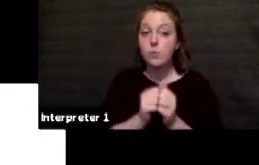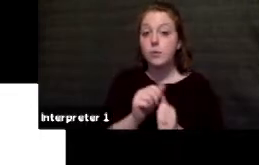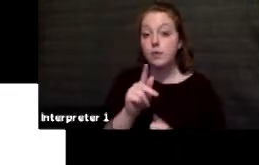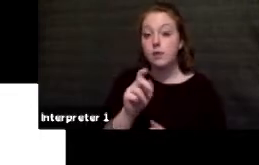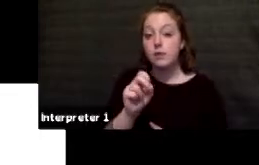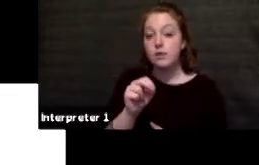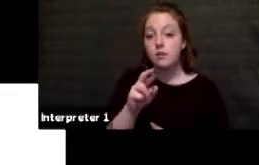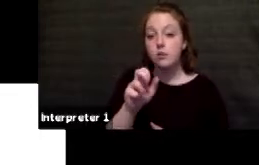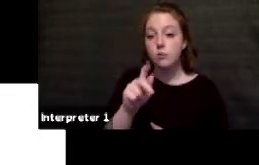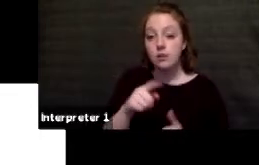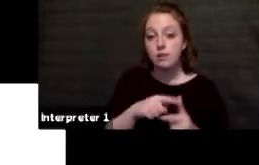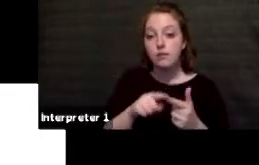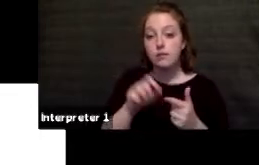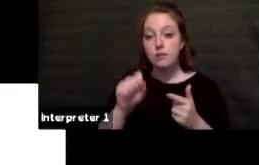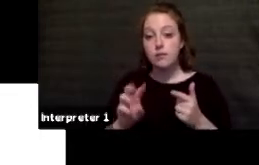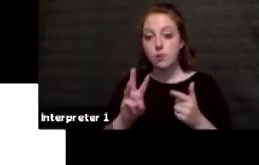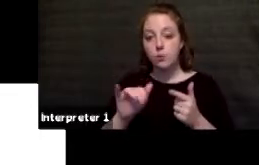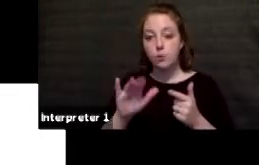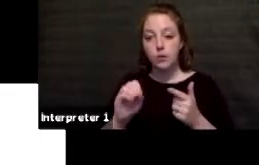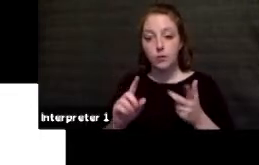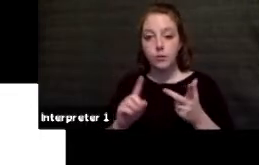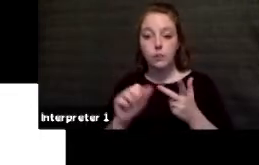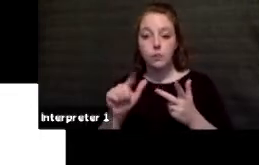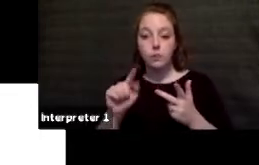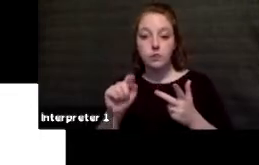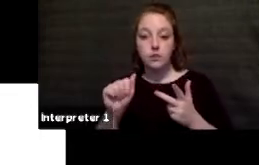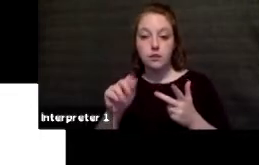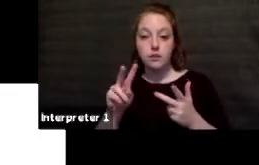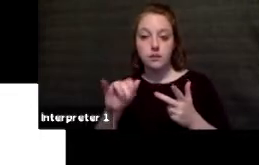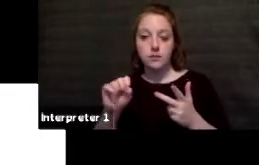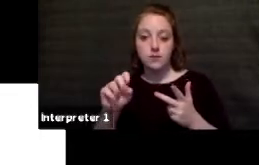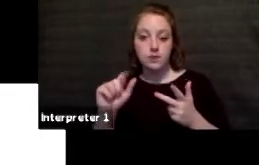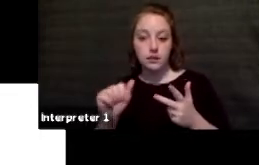the right phase one here as we move forward?